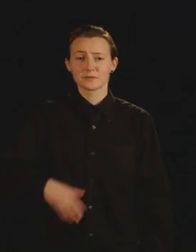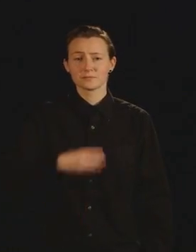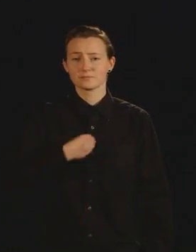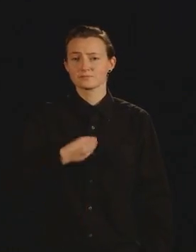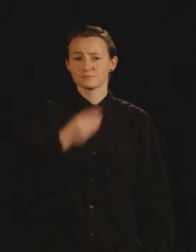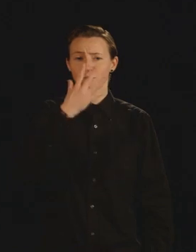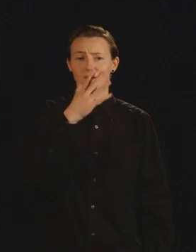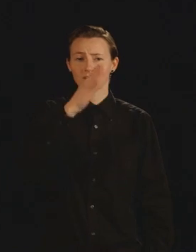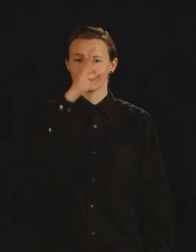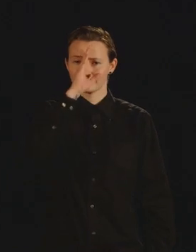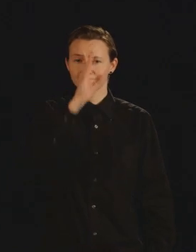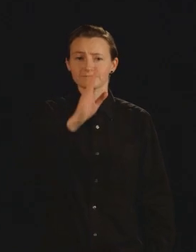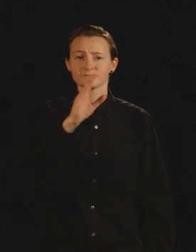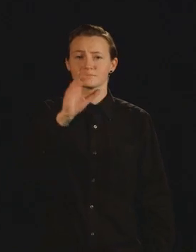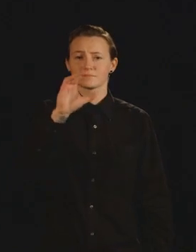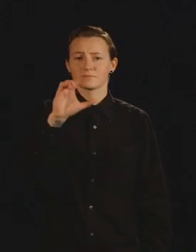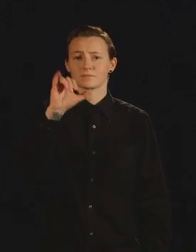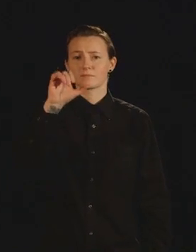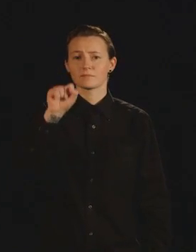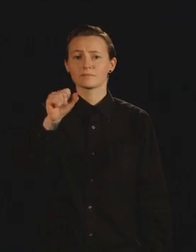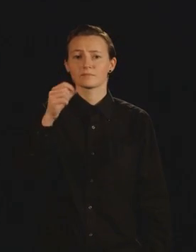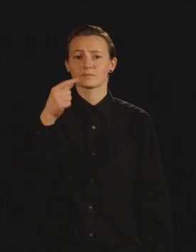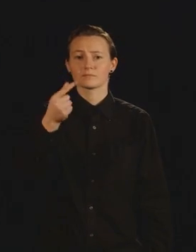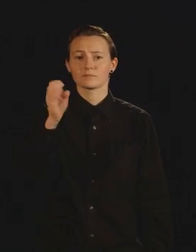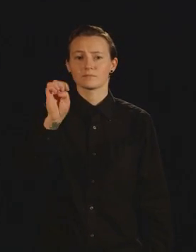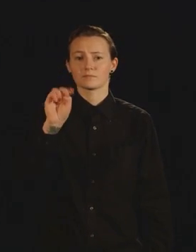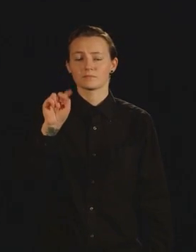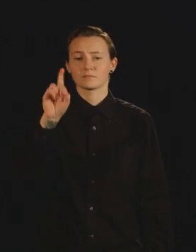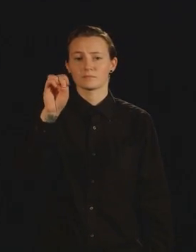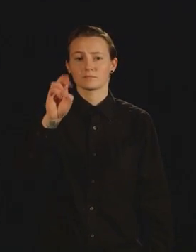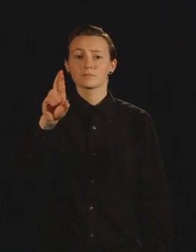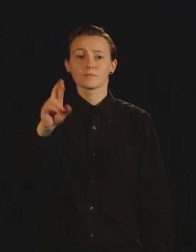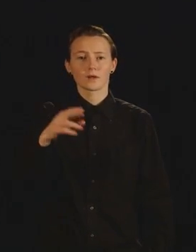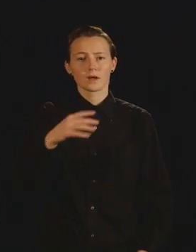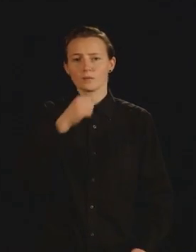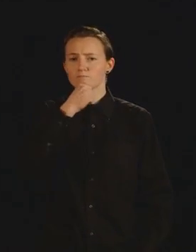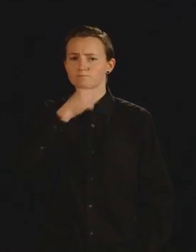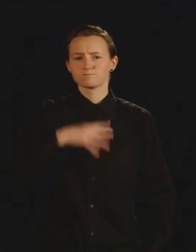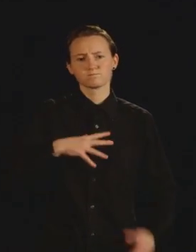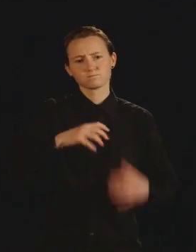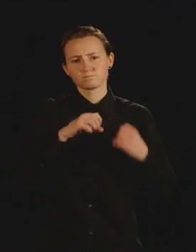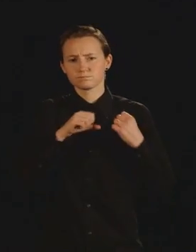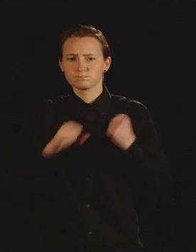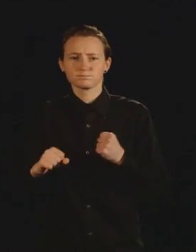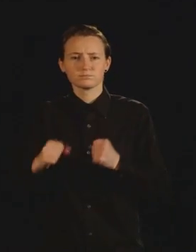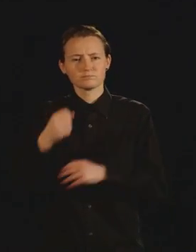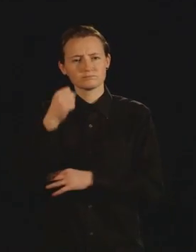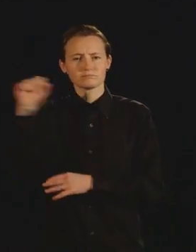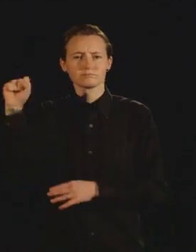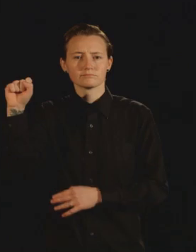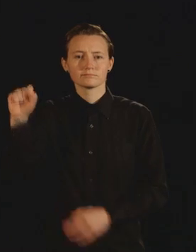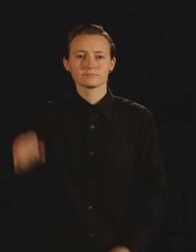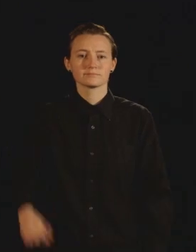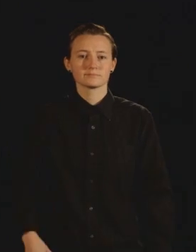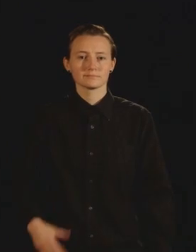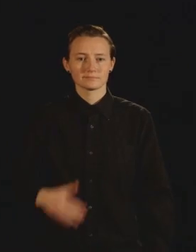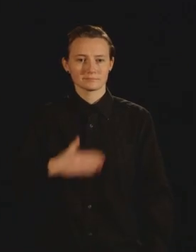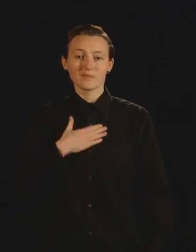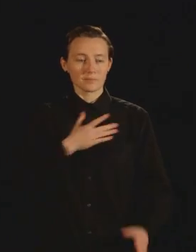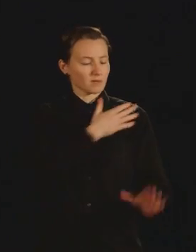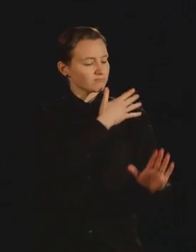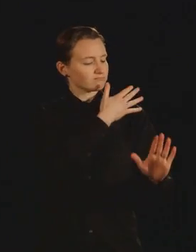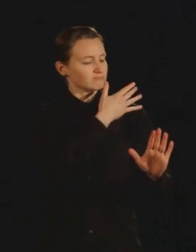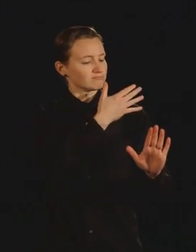As a white, heterosexual, cisgender, feminist woman, it's been part of my